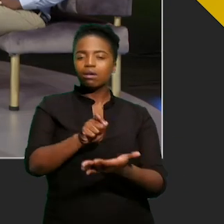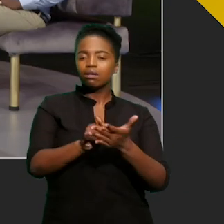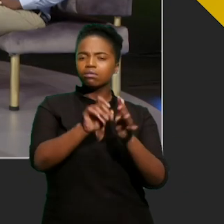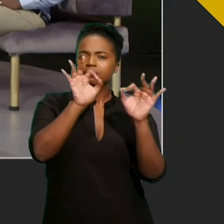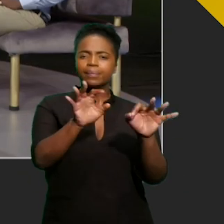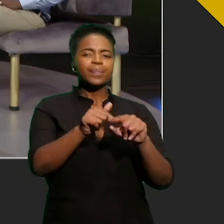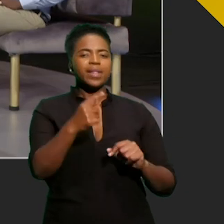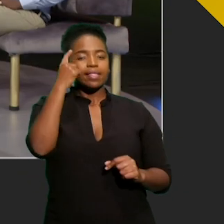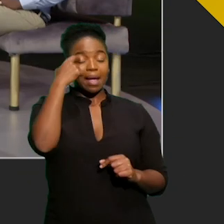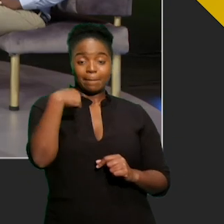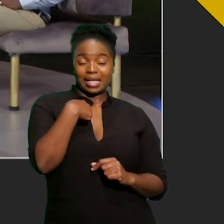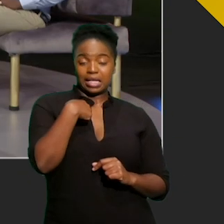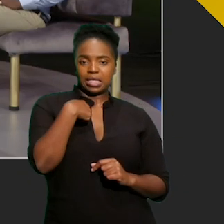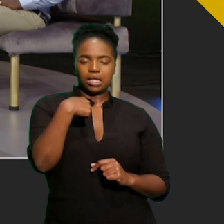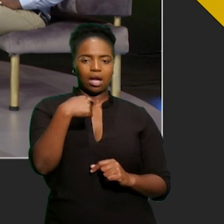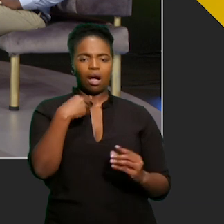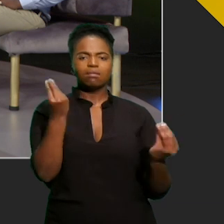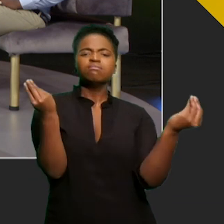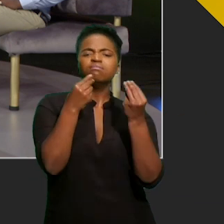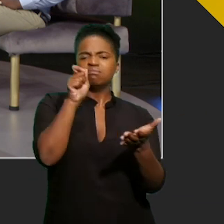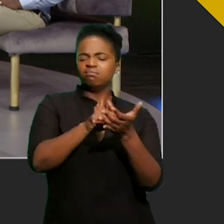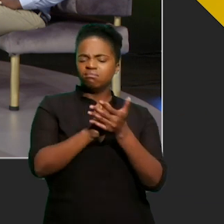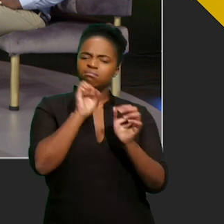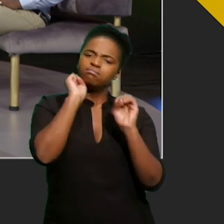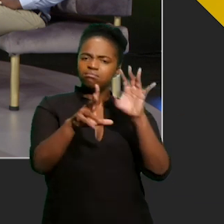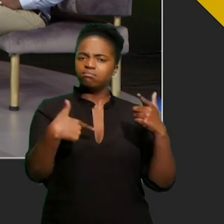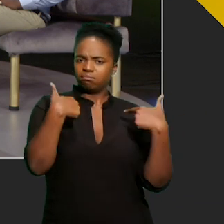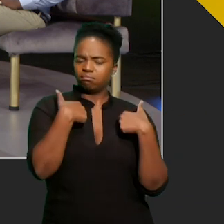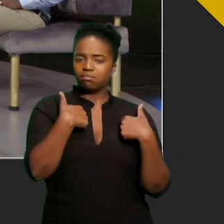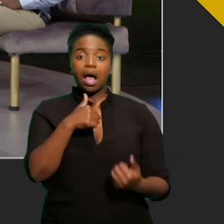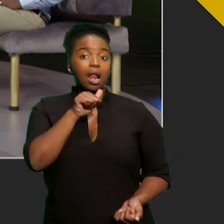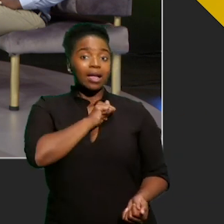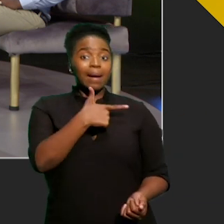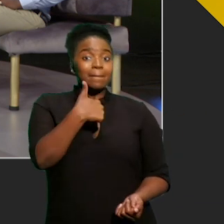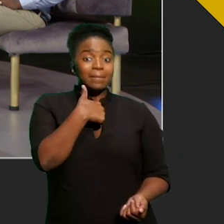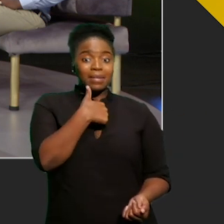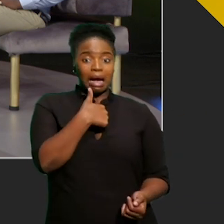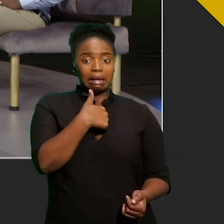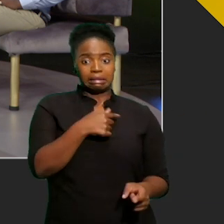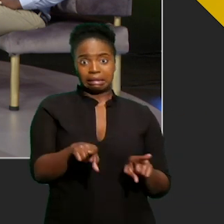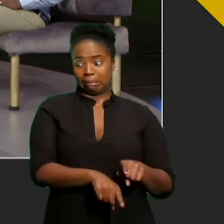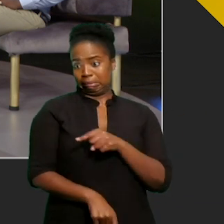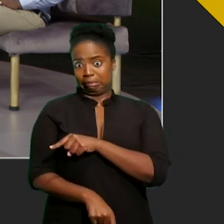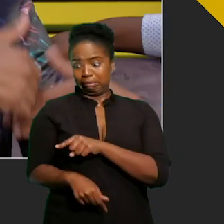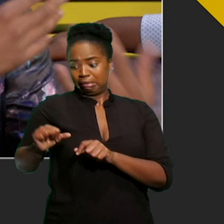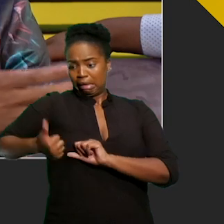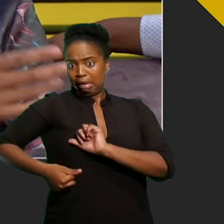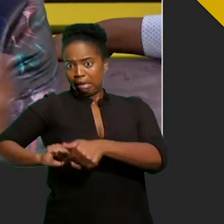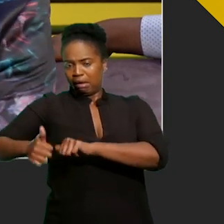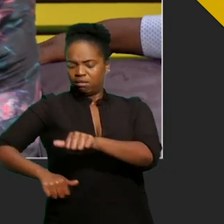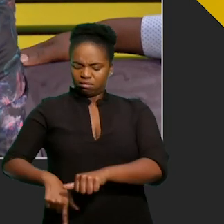we sit, especially myself as a commentator, I sit in a space where I am privileged that I don't have to deal with a lot of red tape and,